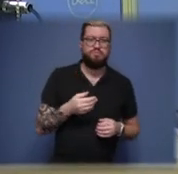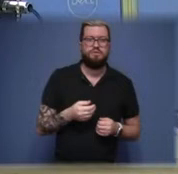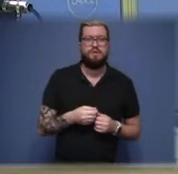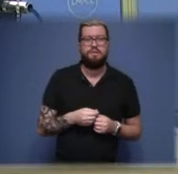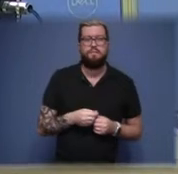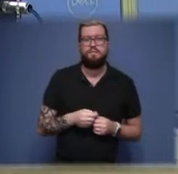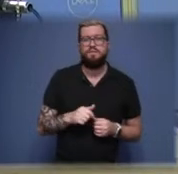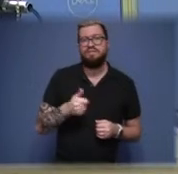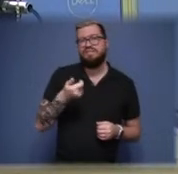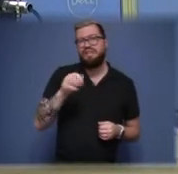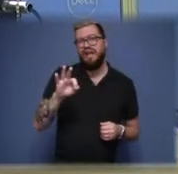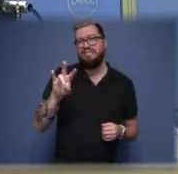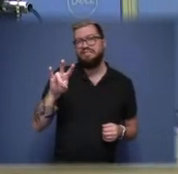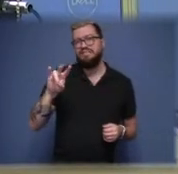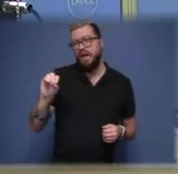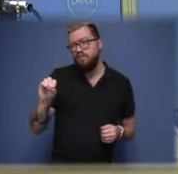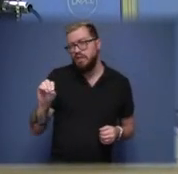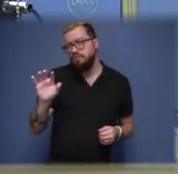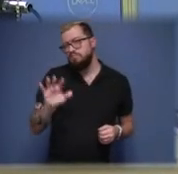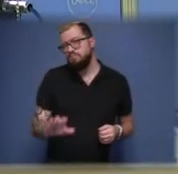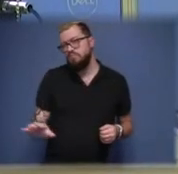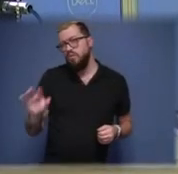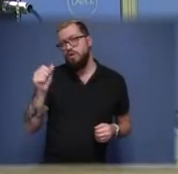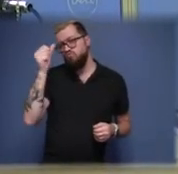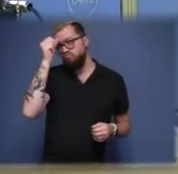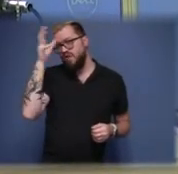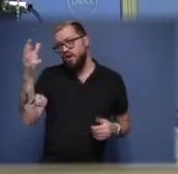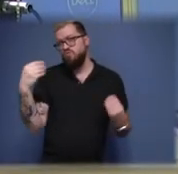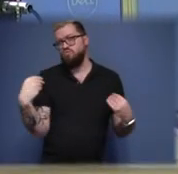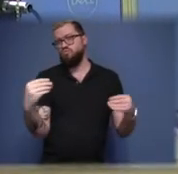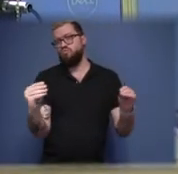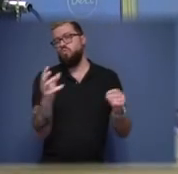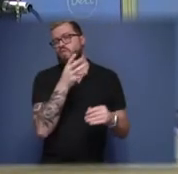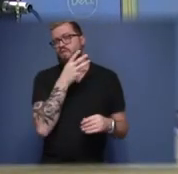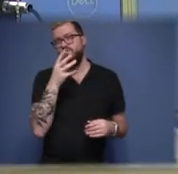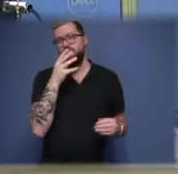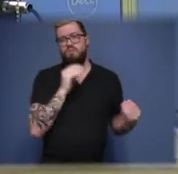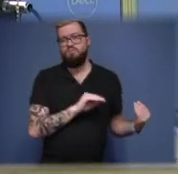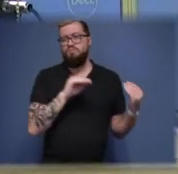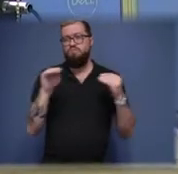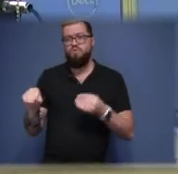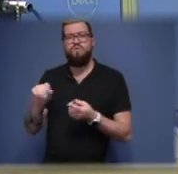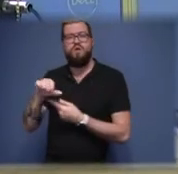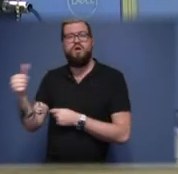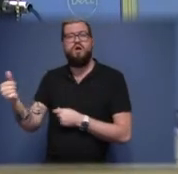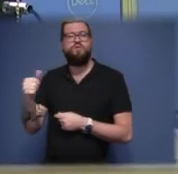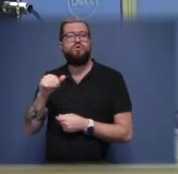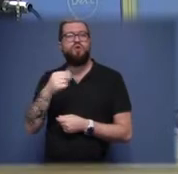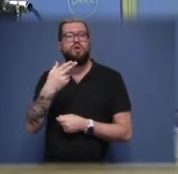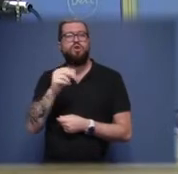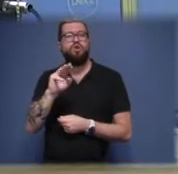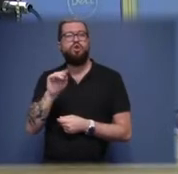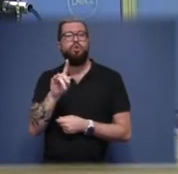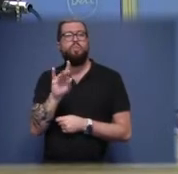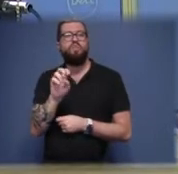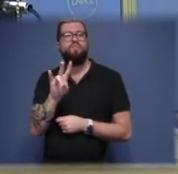In 1970, my grandfather sold that farm and we moved to another farm on Humeville Road in